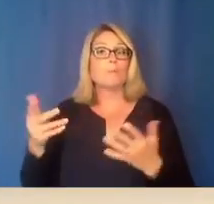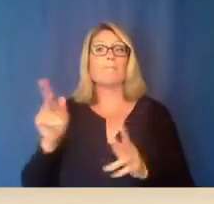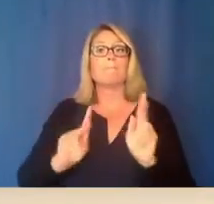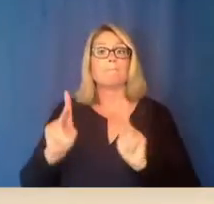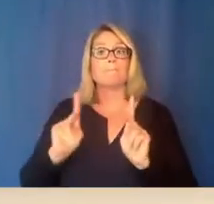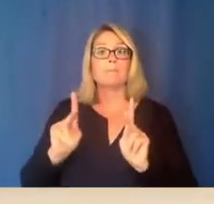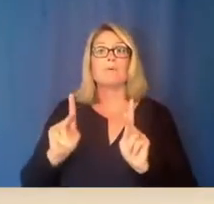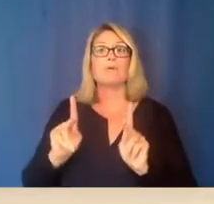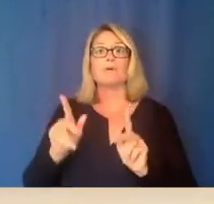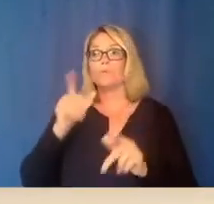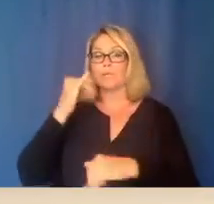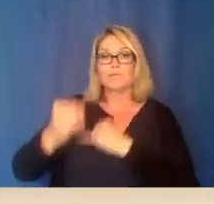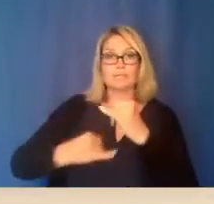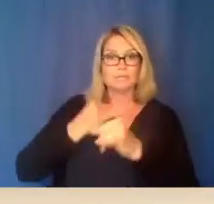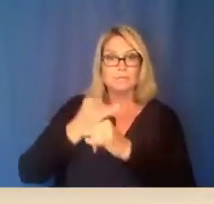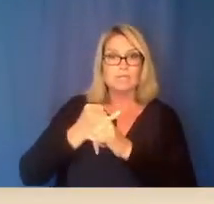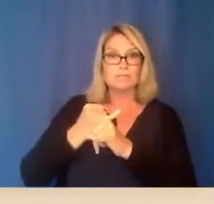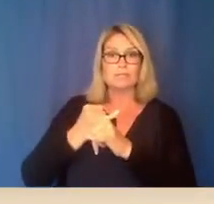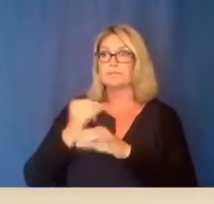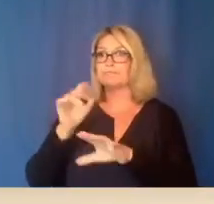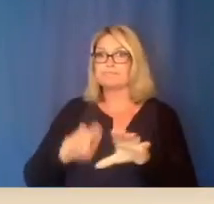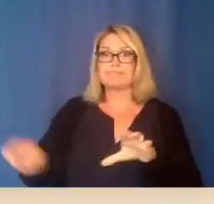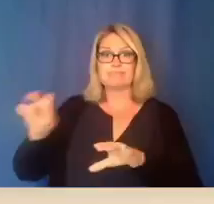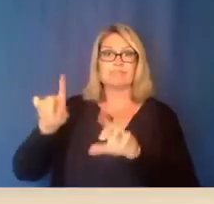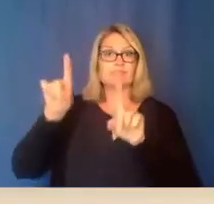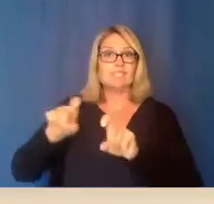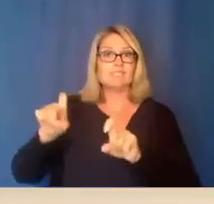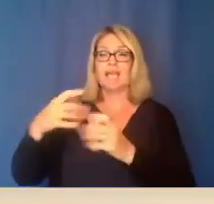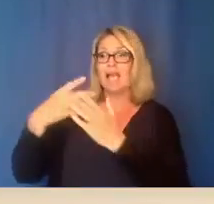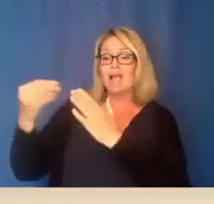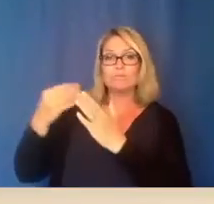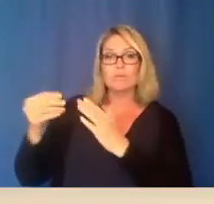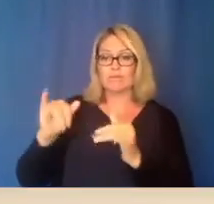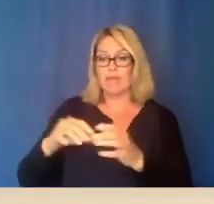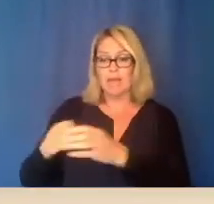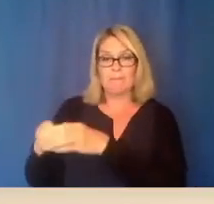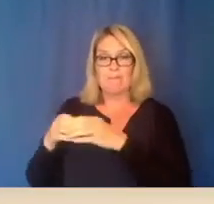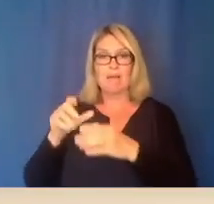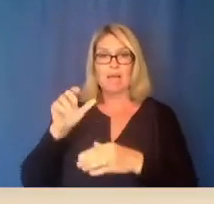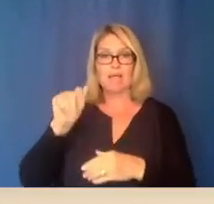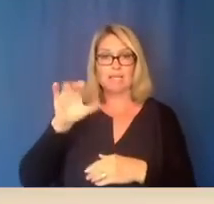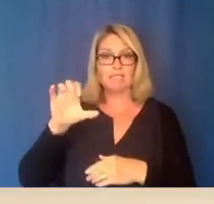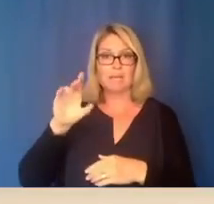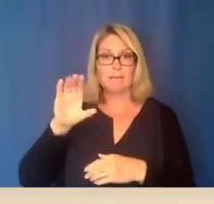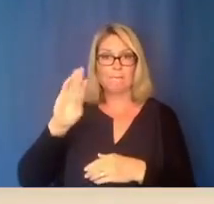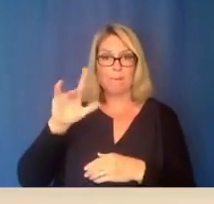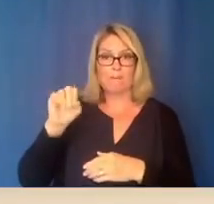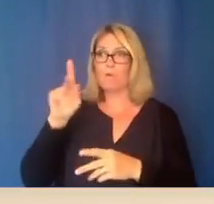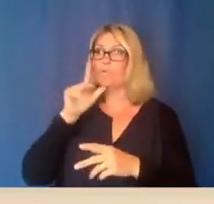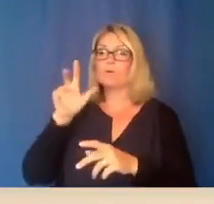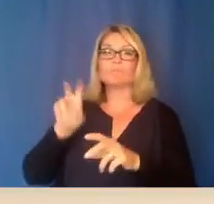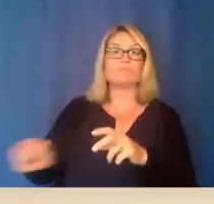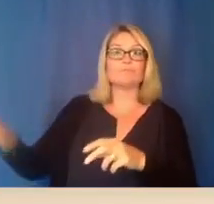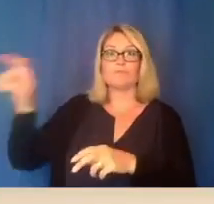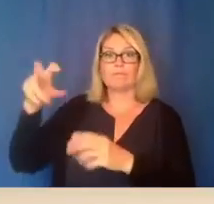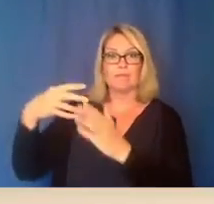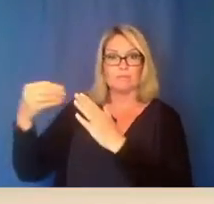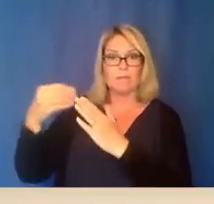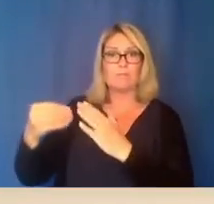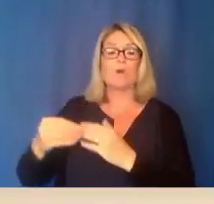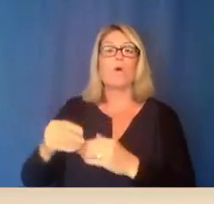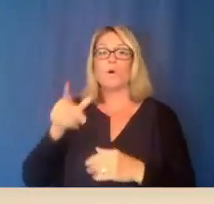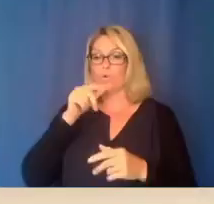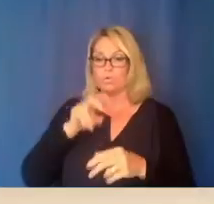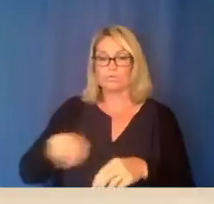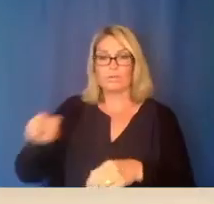from international destinations, testing those from outside Atlantic Canada, and those who are traveling within Atlantic